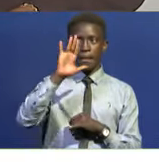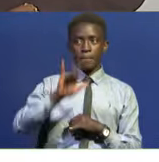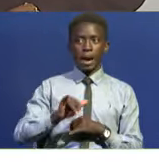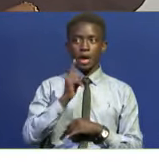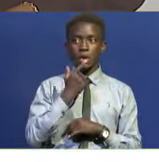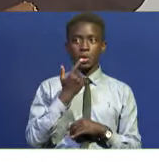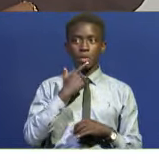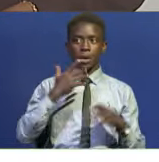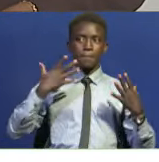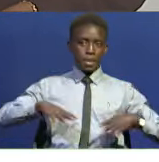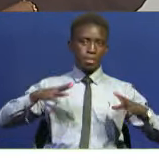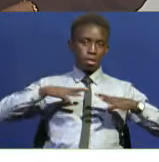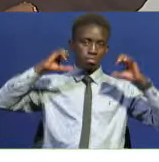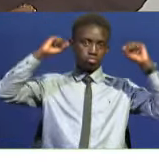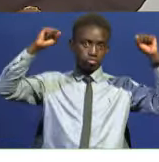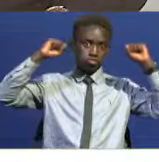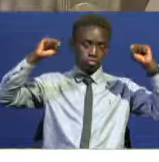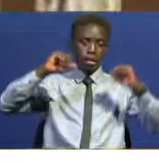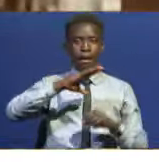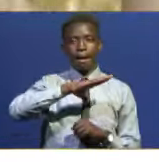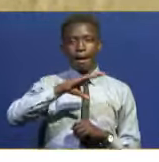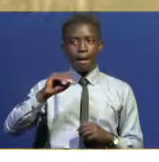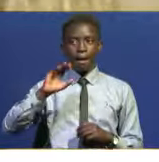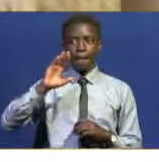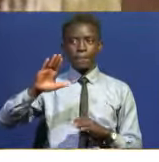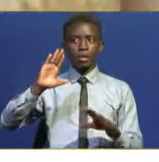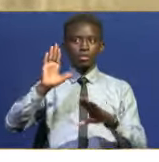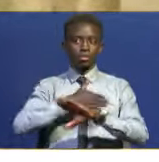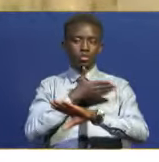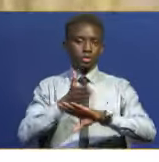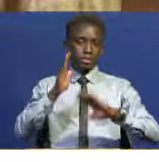also fellow musicians.